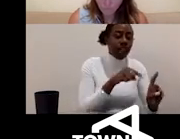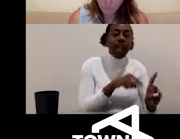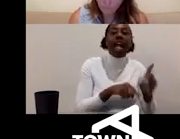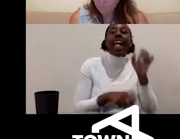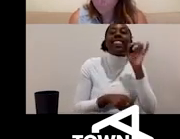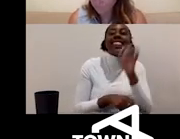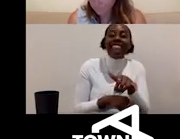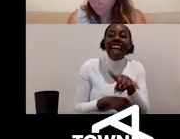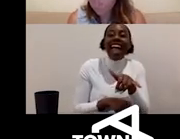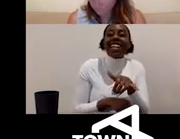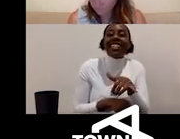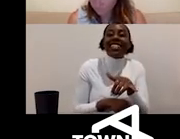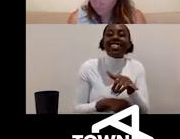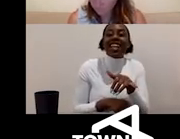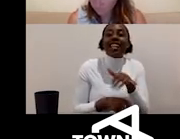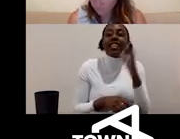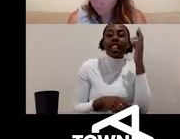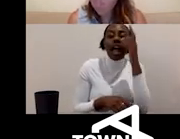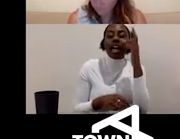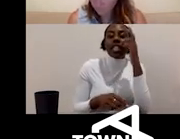society.